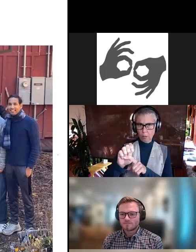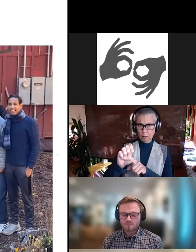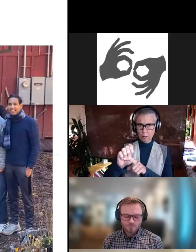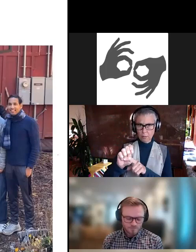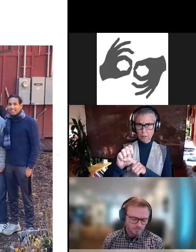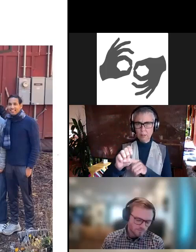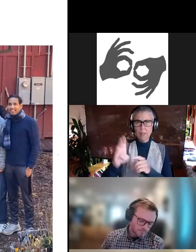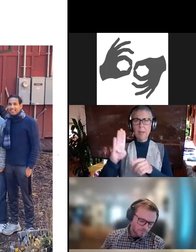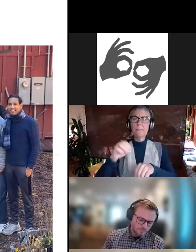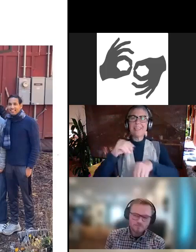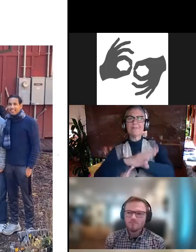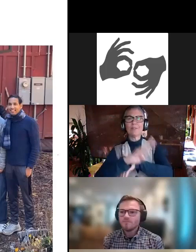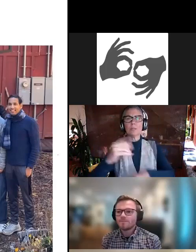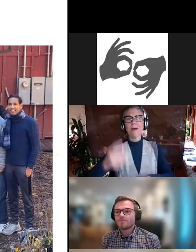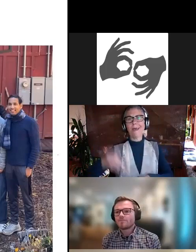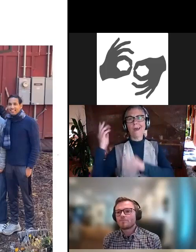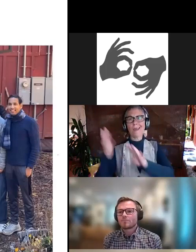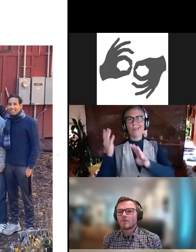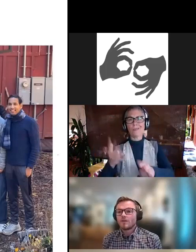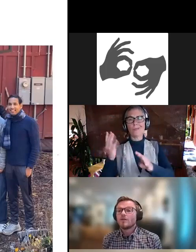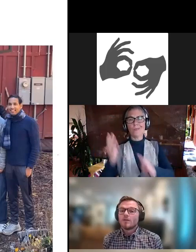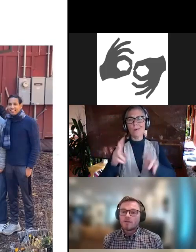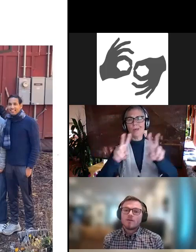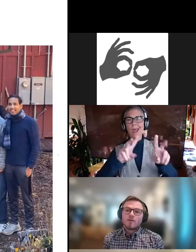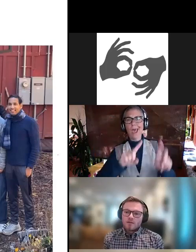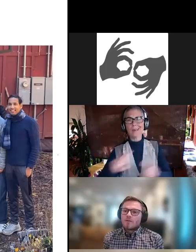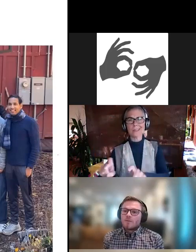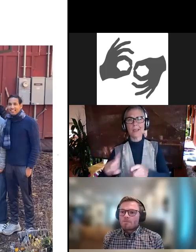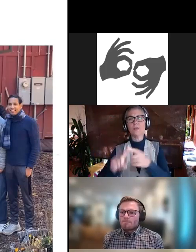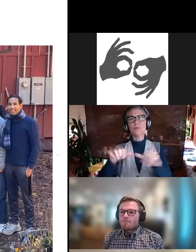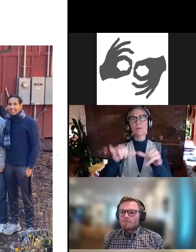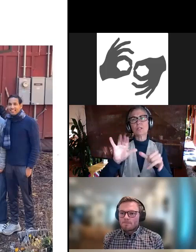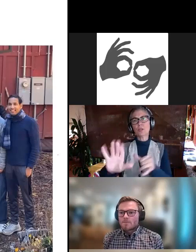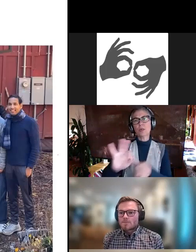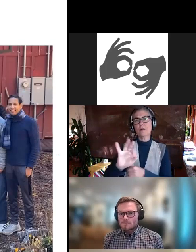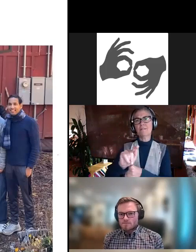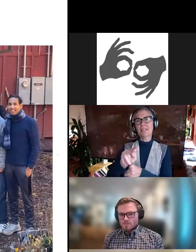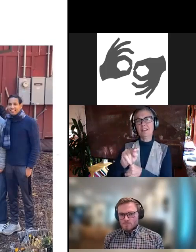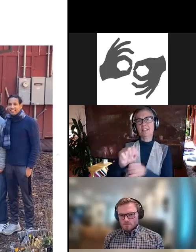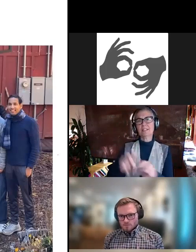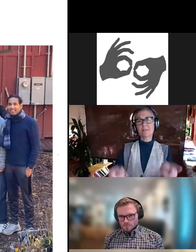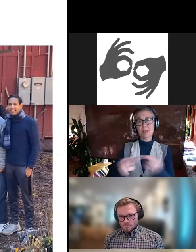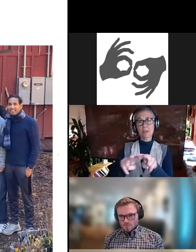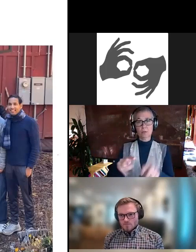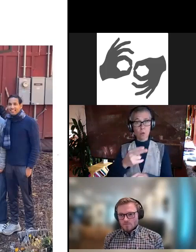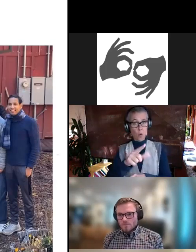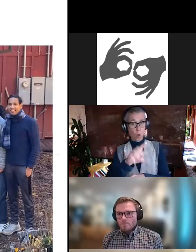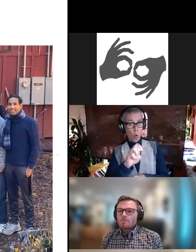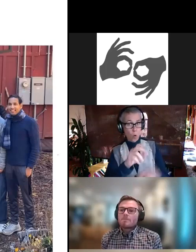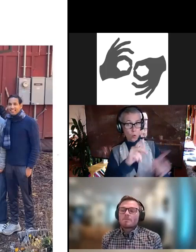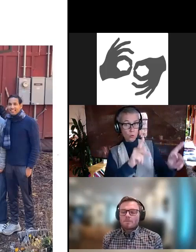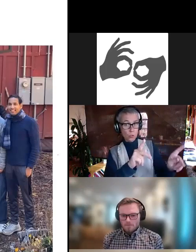be influenced by the high throughput assay used to measure the fitness values? I.e., are holes consistent with biological properties